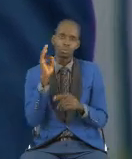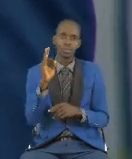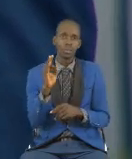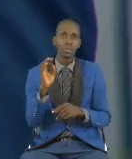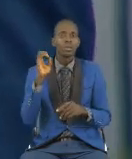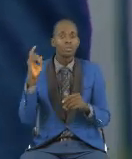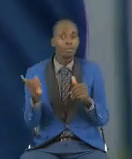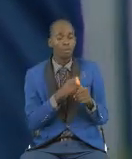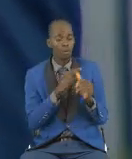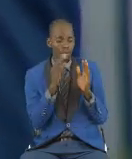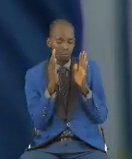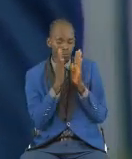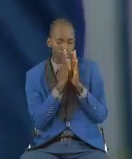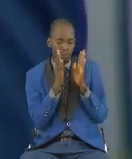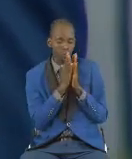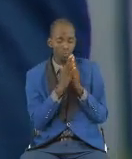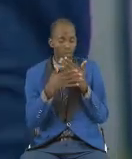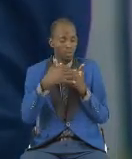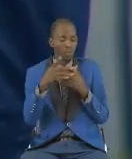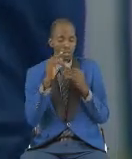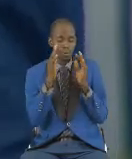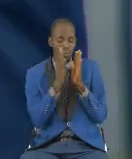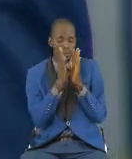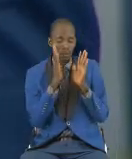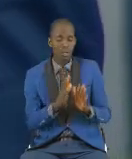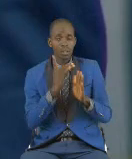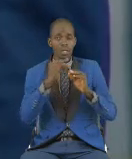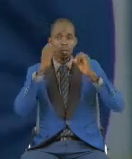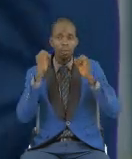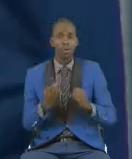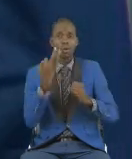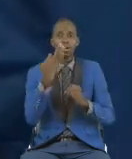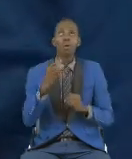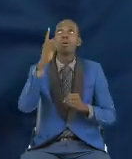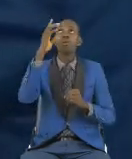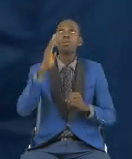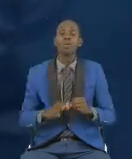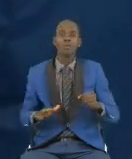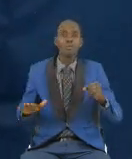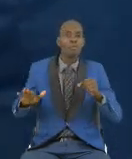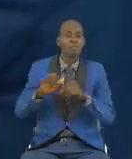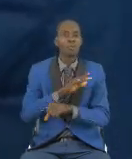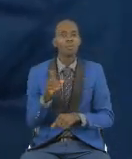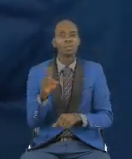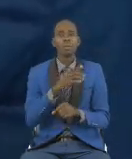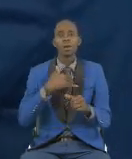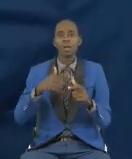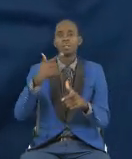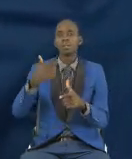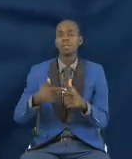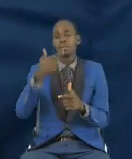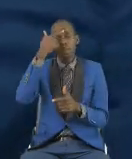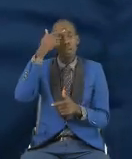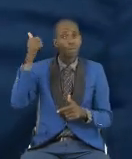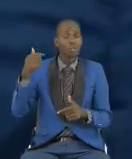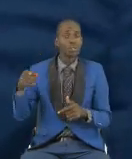after the prayer, the power of God saturated them. And then, because their lives